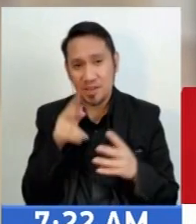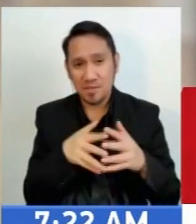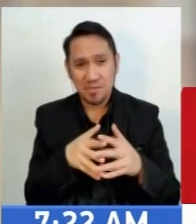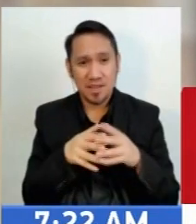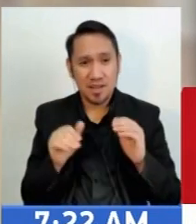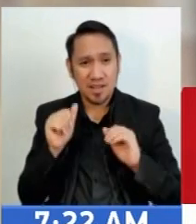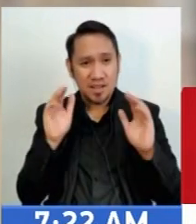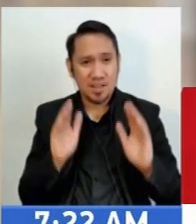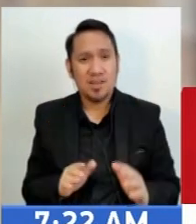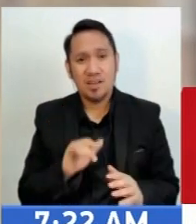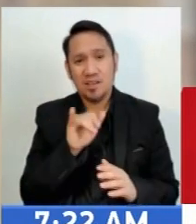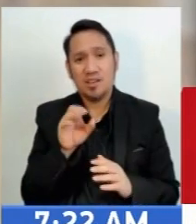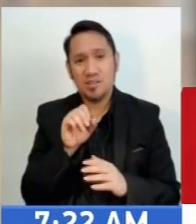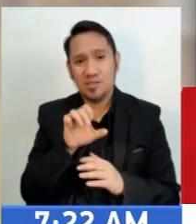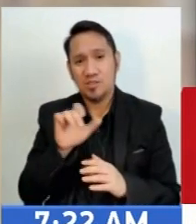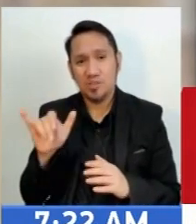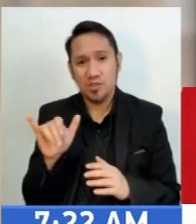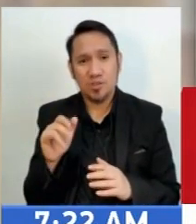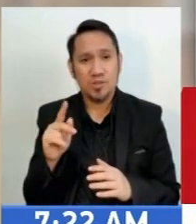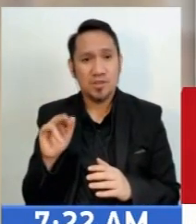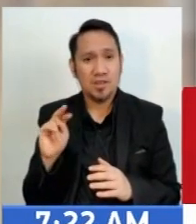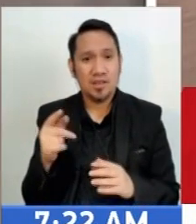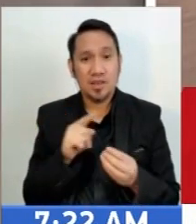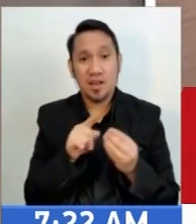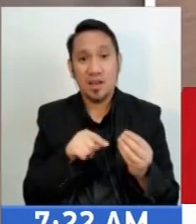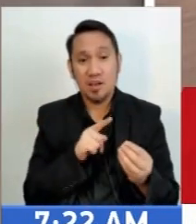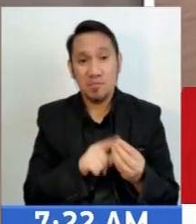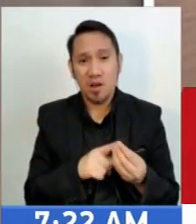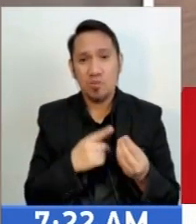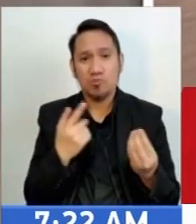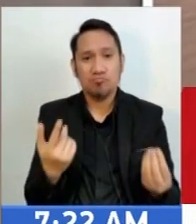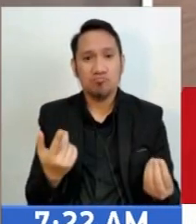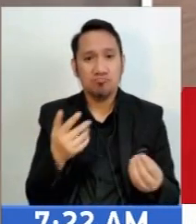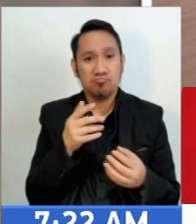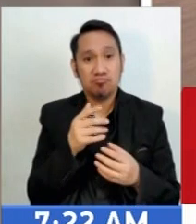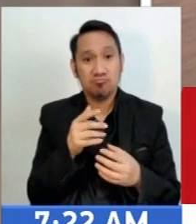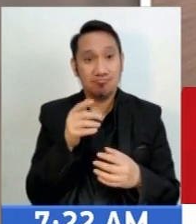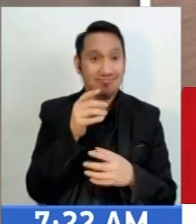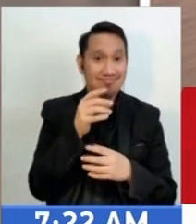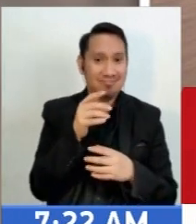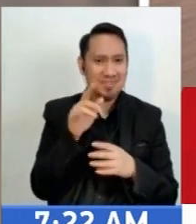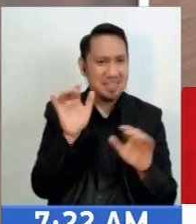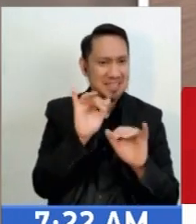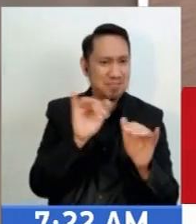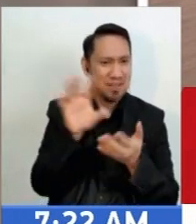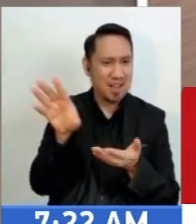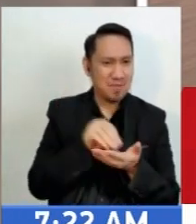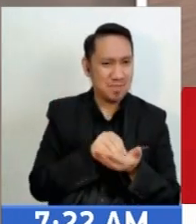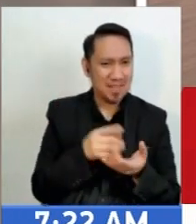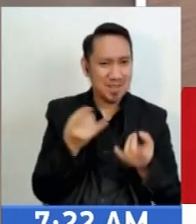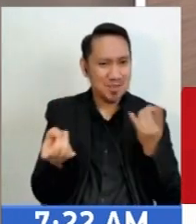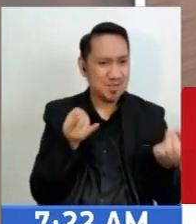Presti Cash. Cool. Sa behind the scenes, meron pang superhero multiverse meme ang tatlong